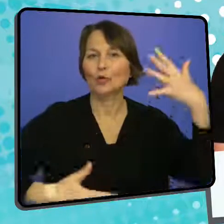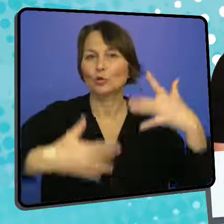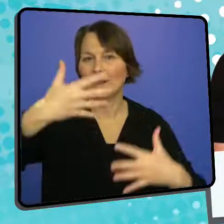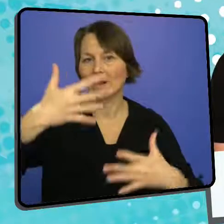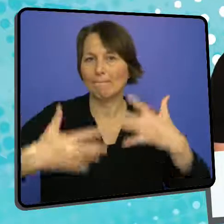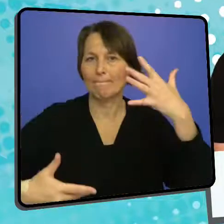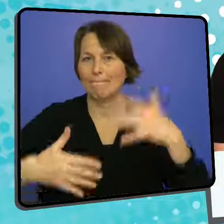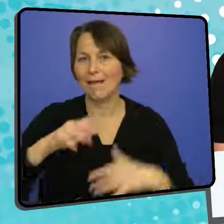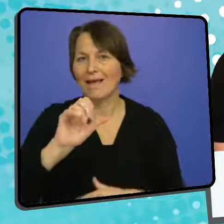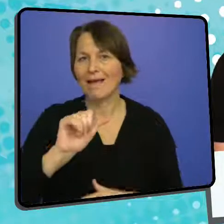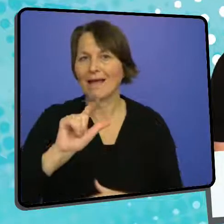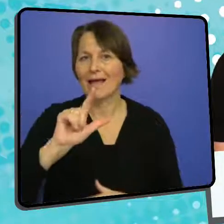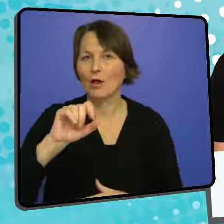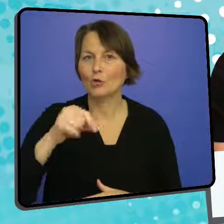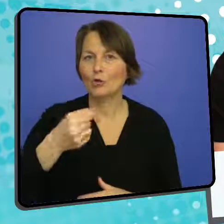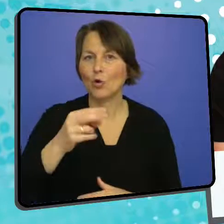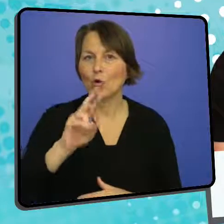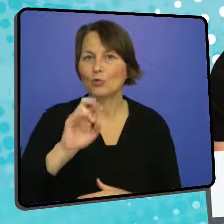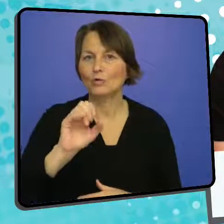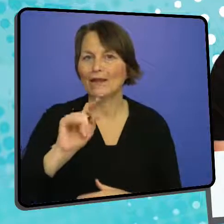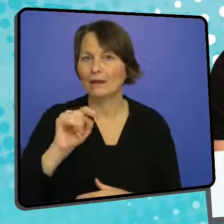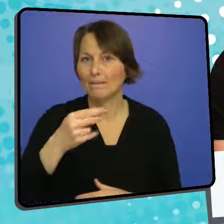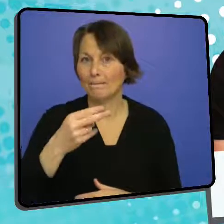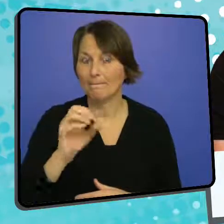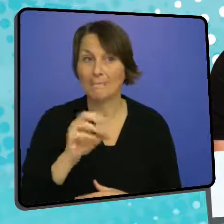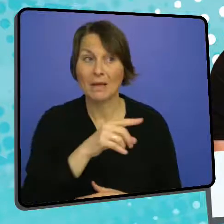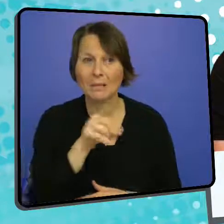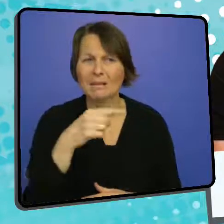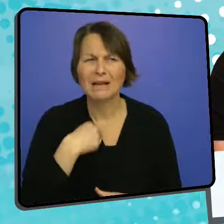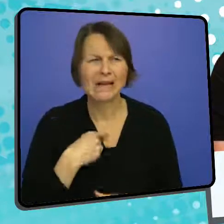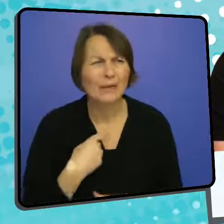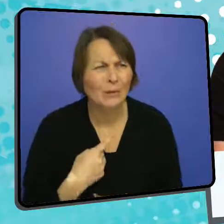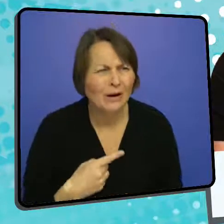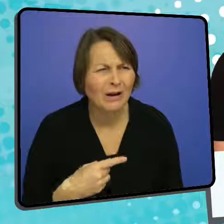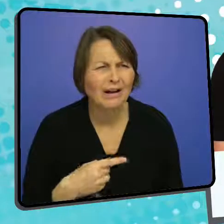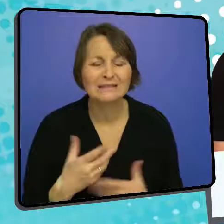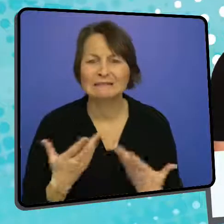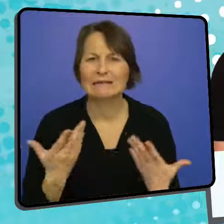And you take it for granted. Like, oh, we're going to do this model. And people go like,